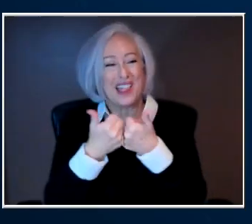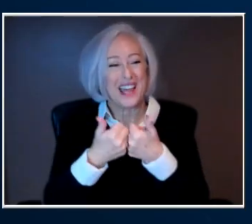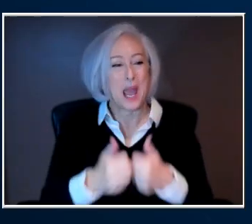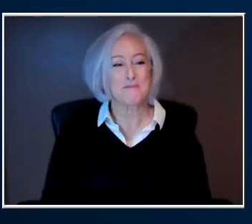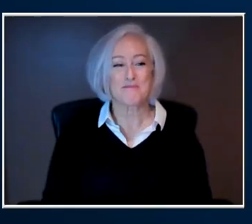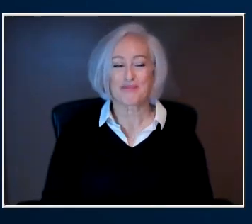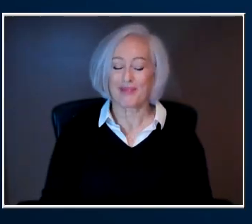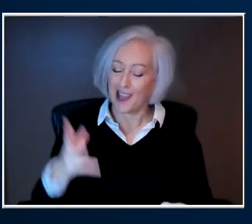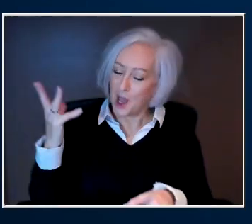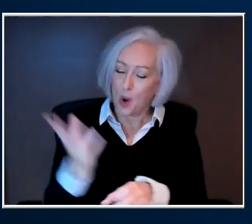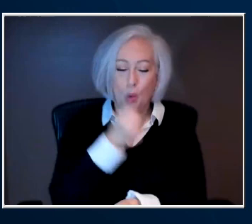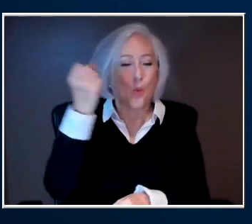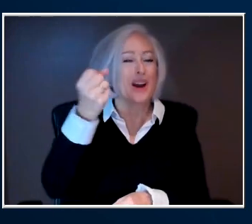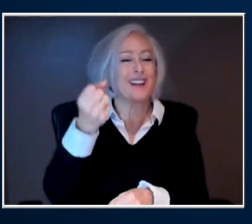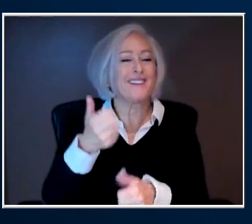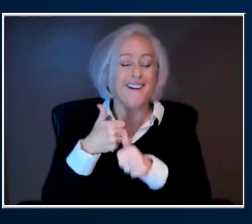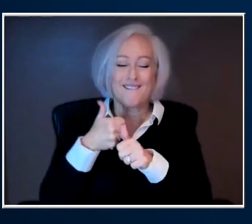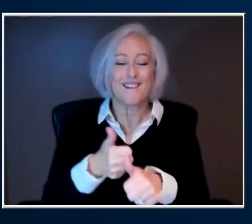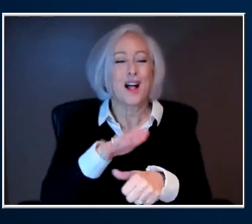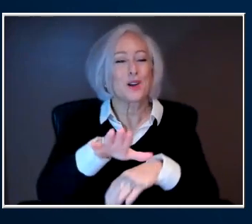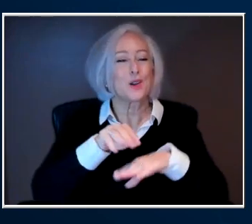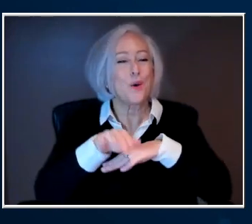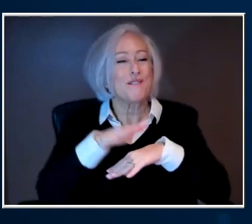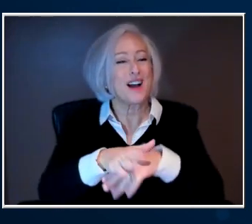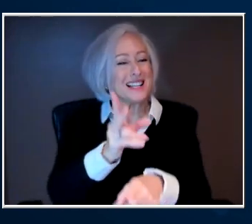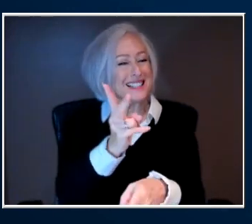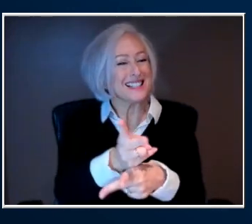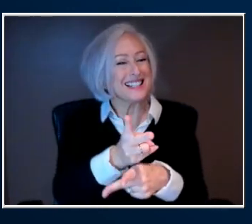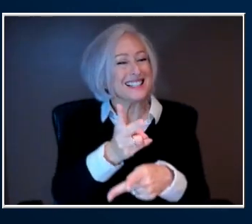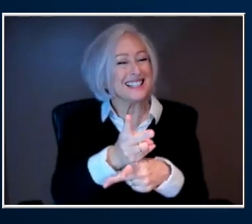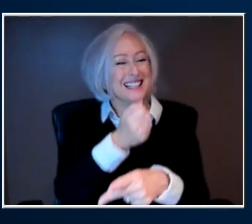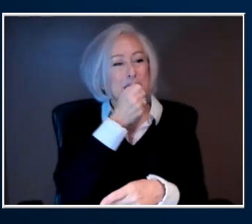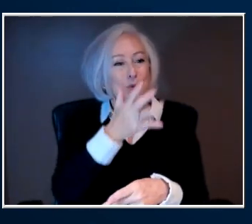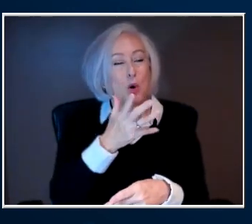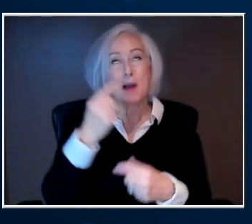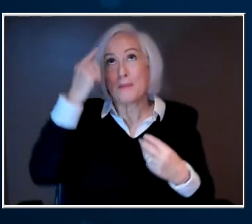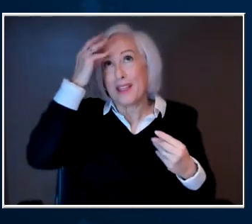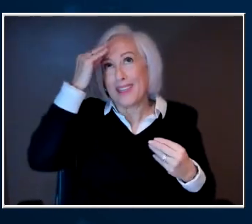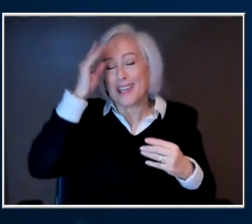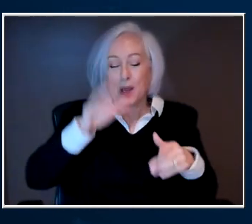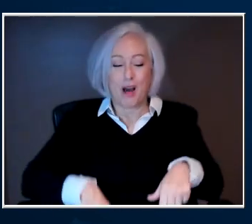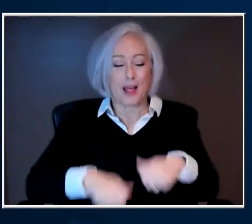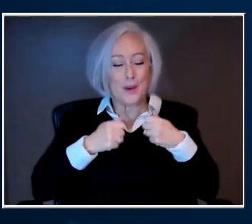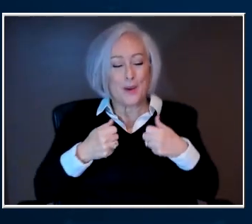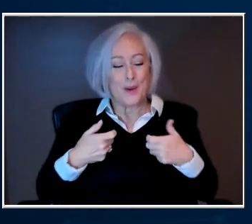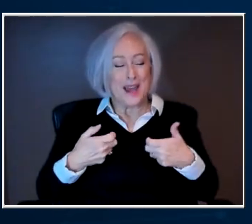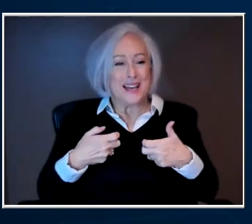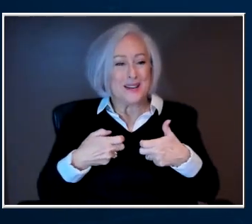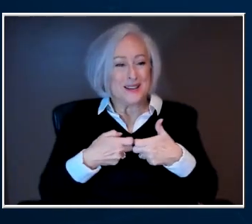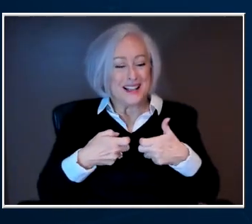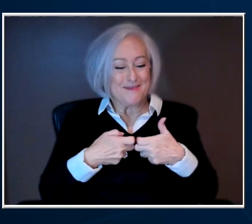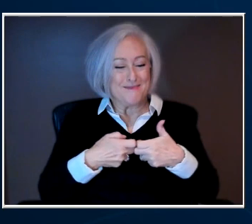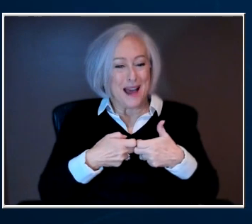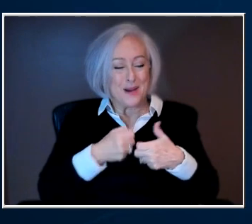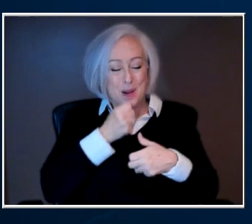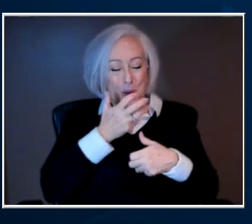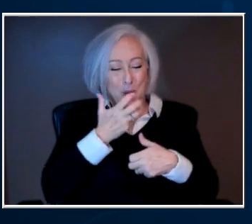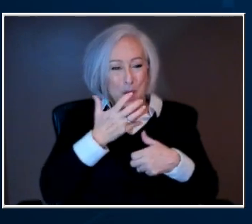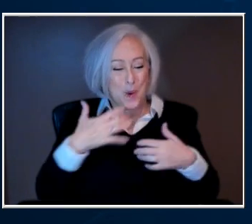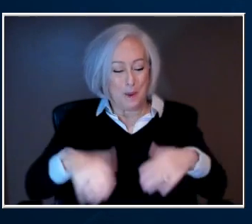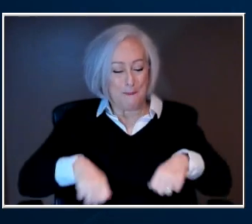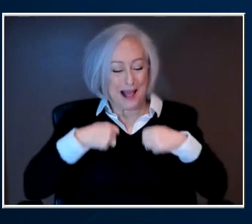win. Follow your own advice. Stay warm out there. We'll be thinking of you. I'll be thinking of you back here under my heated blanket.